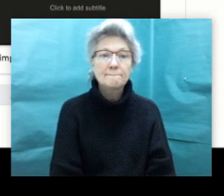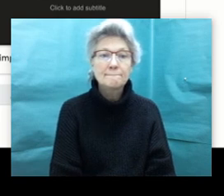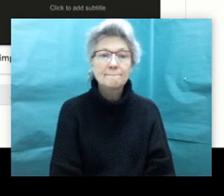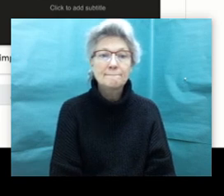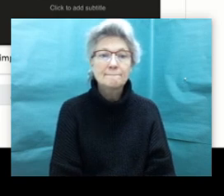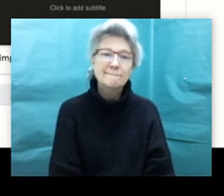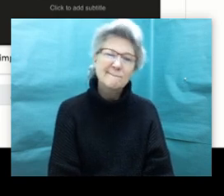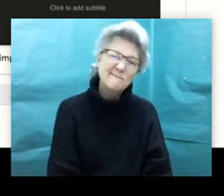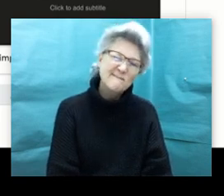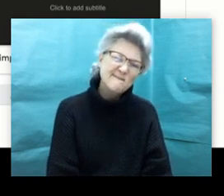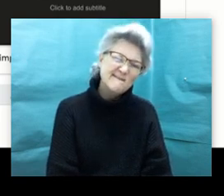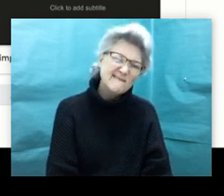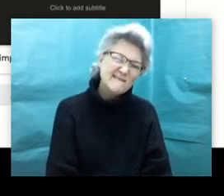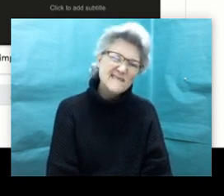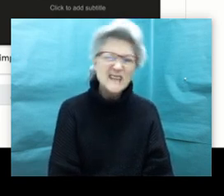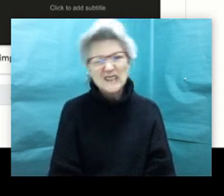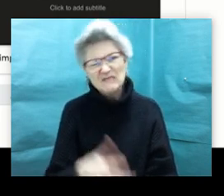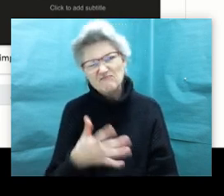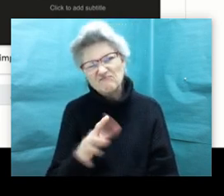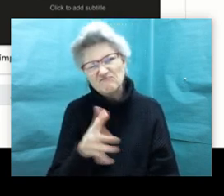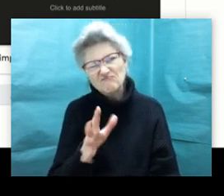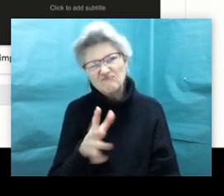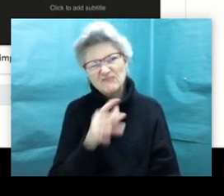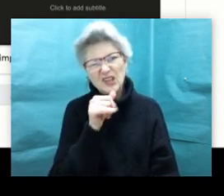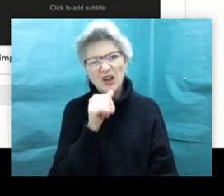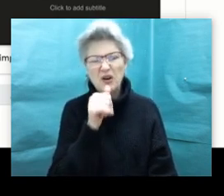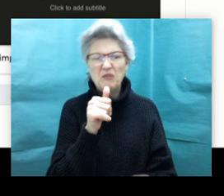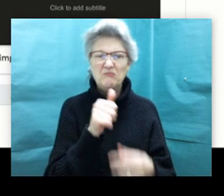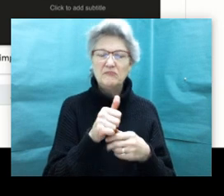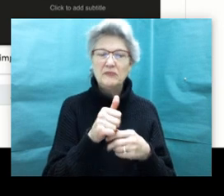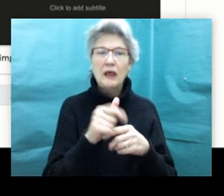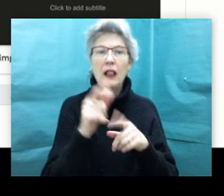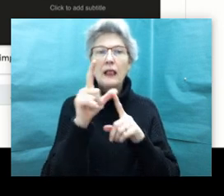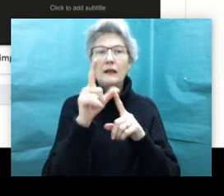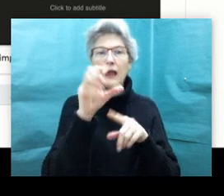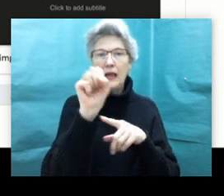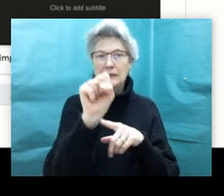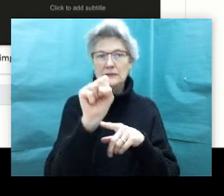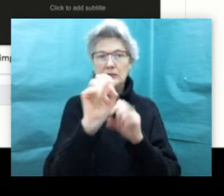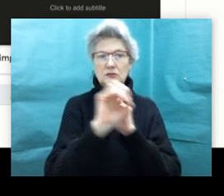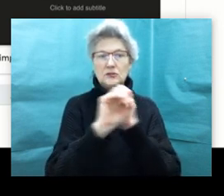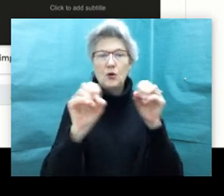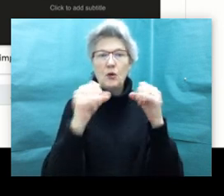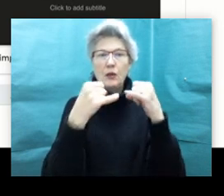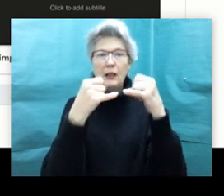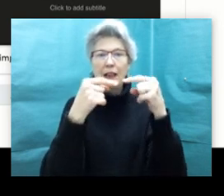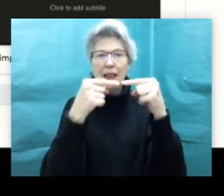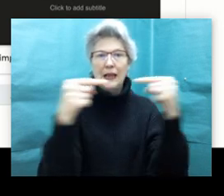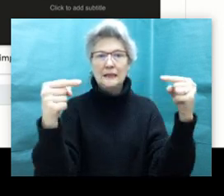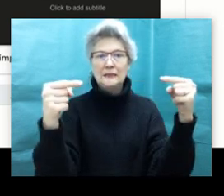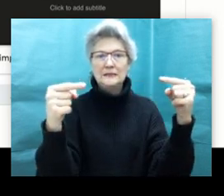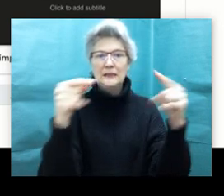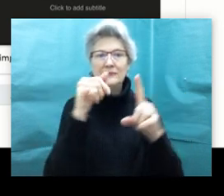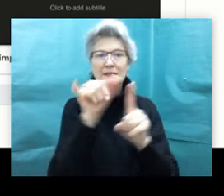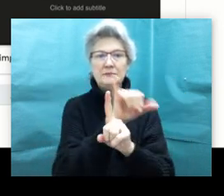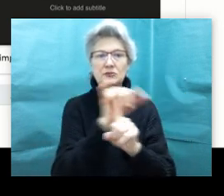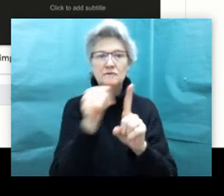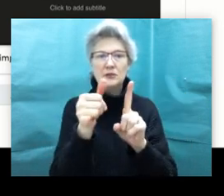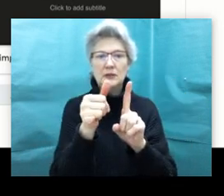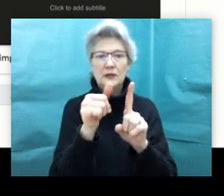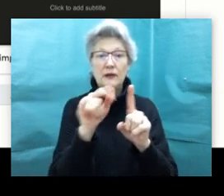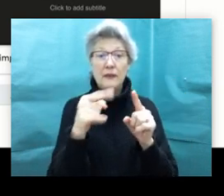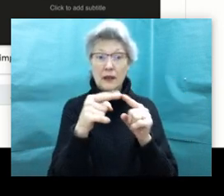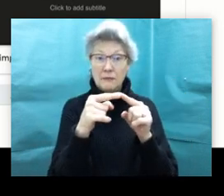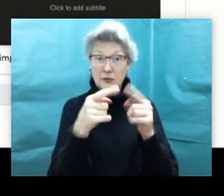I don't think so. So it looks like the letter S has no lines of symmetry. Okay, we're just going to quickly go through the other